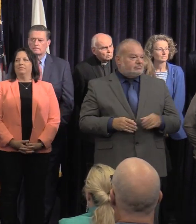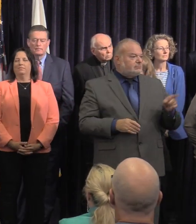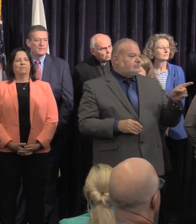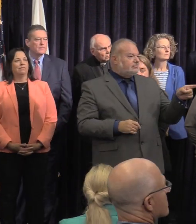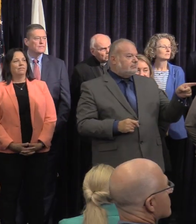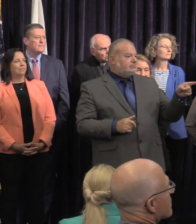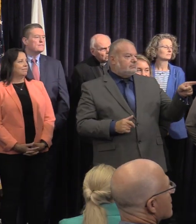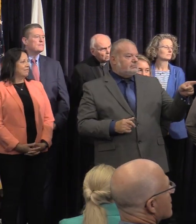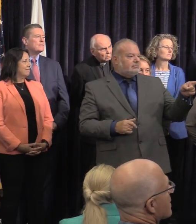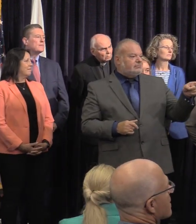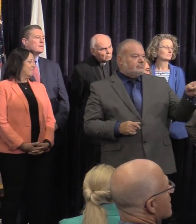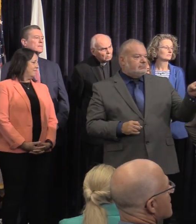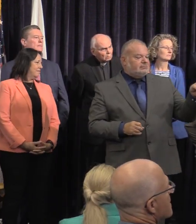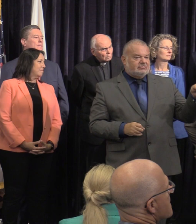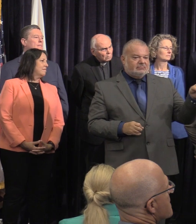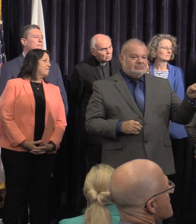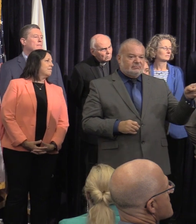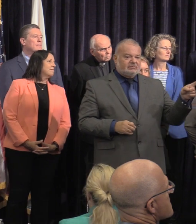Sir? Are